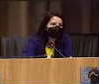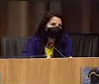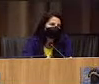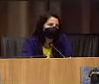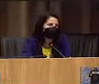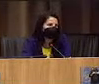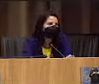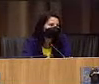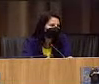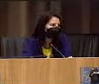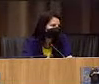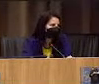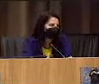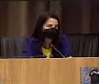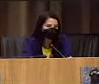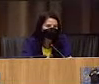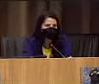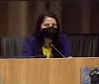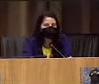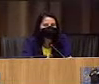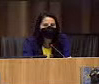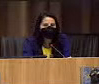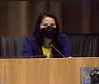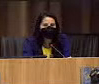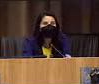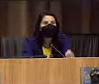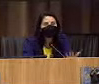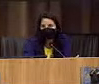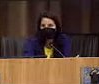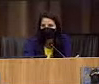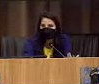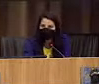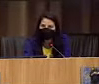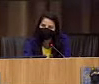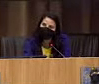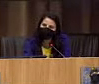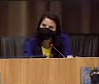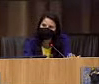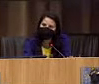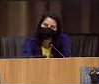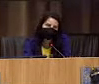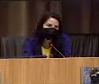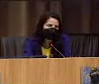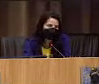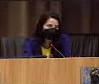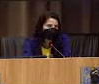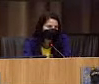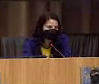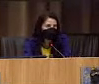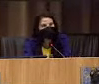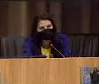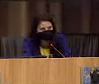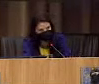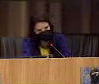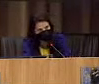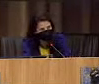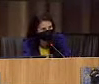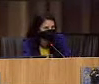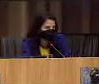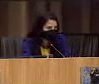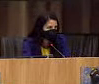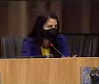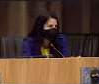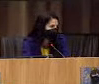is a myocarditis. It is much easier to find this in the